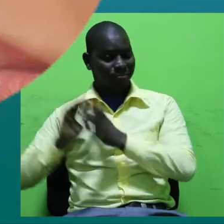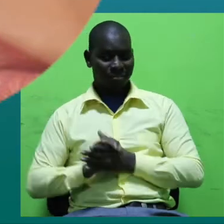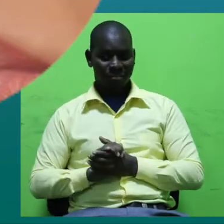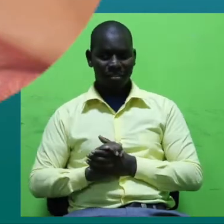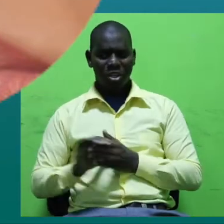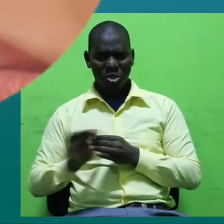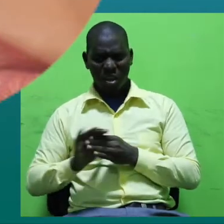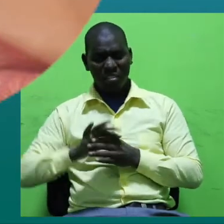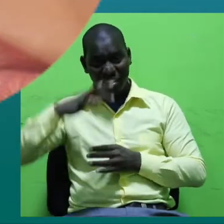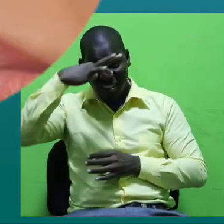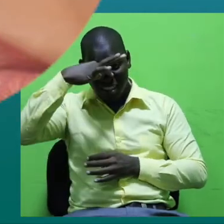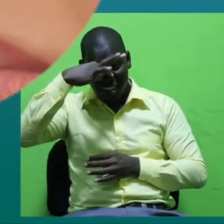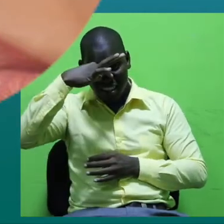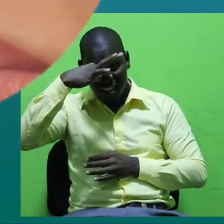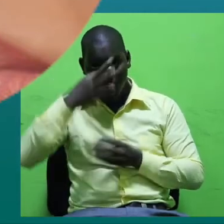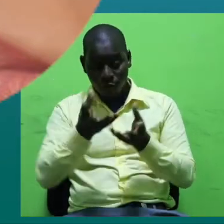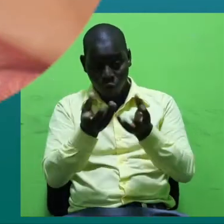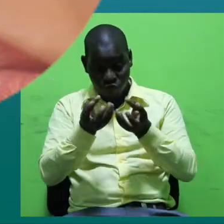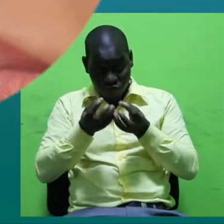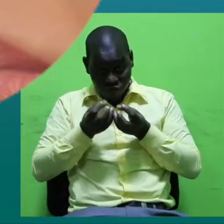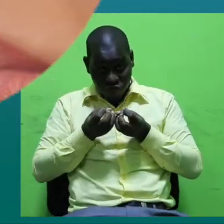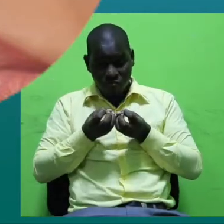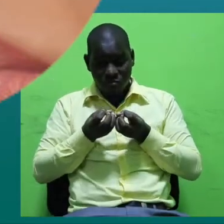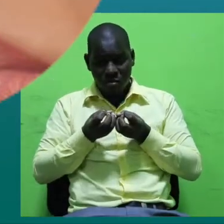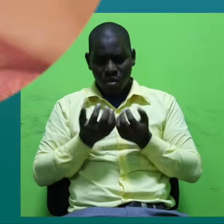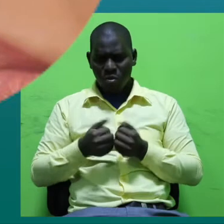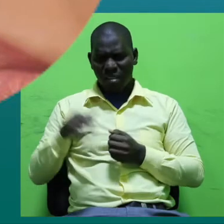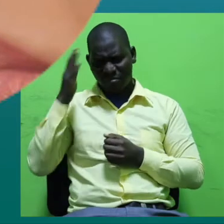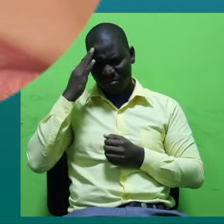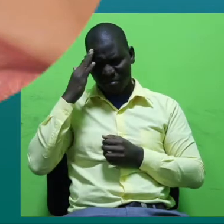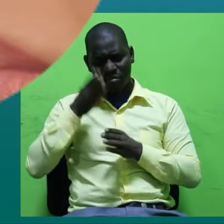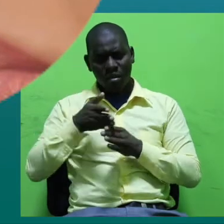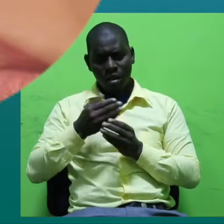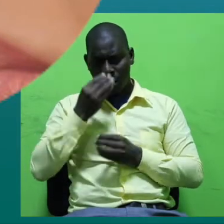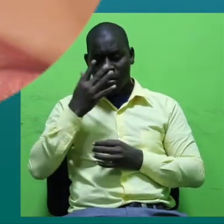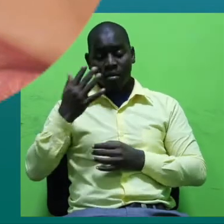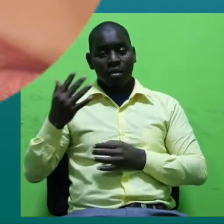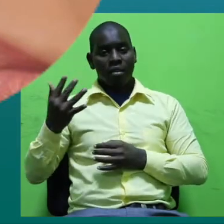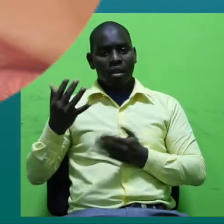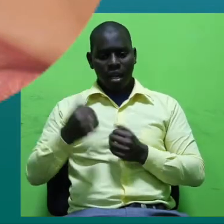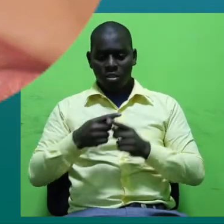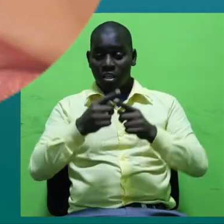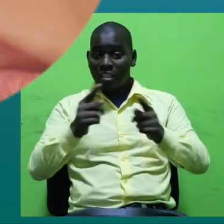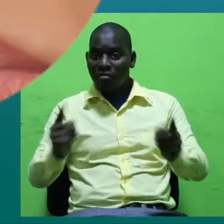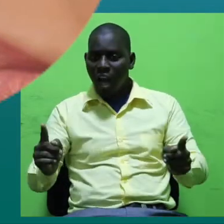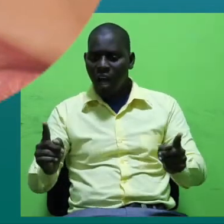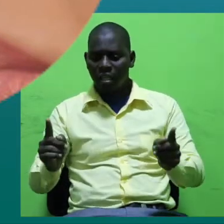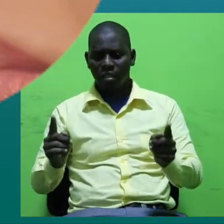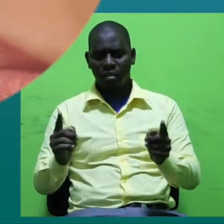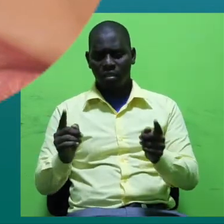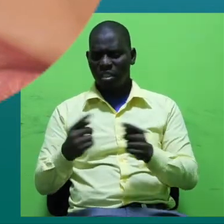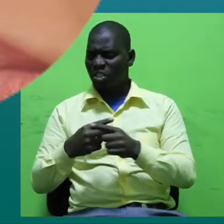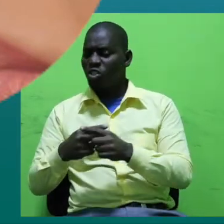smell in order to identify and distinguish between various things. For example, we can